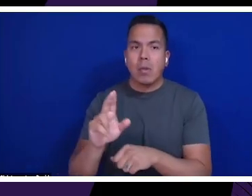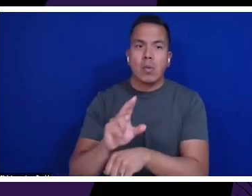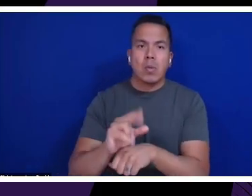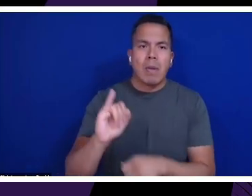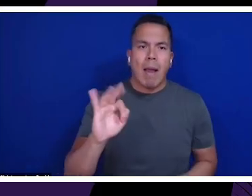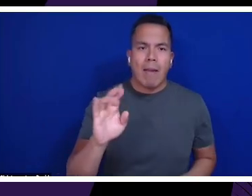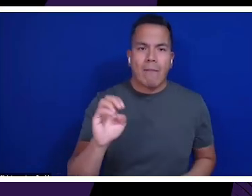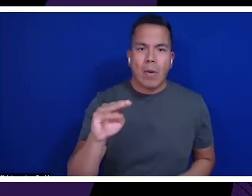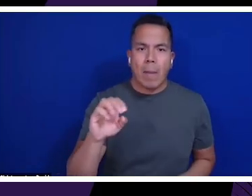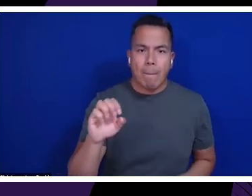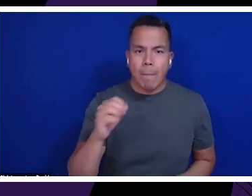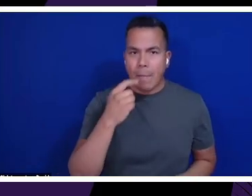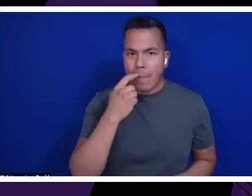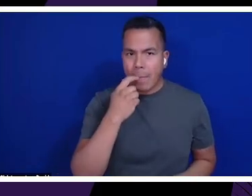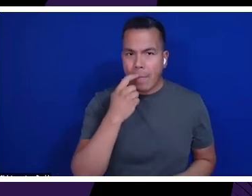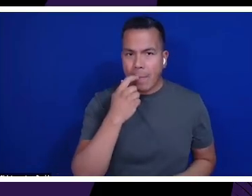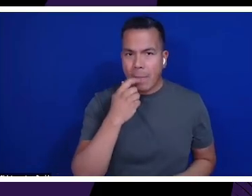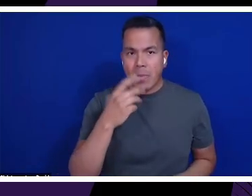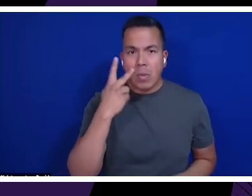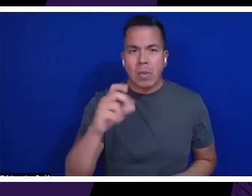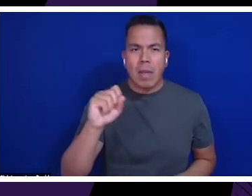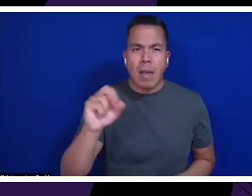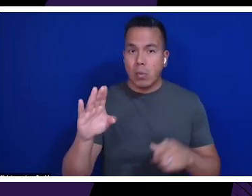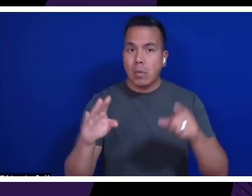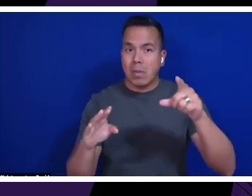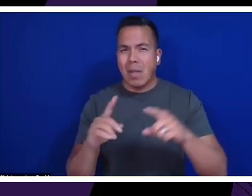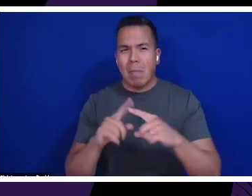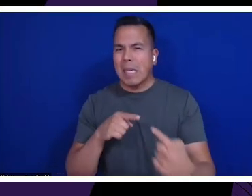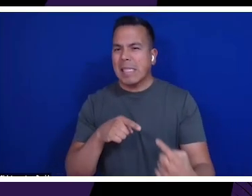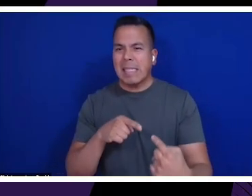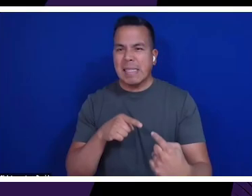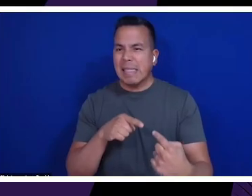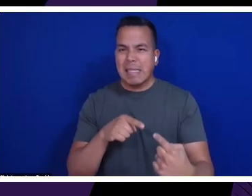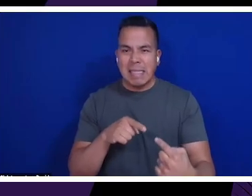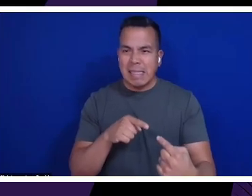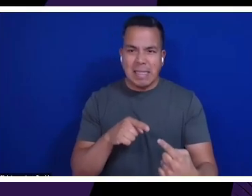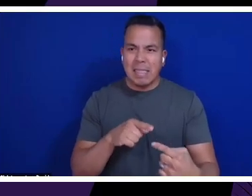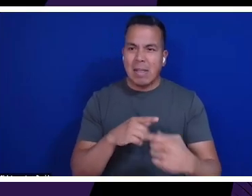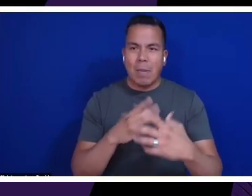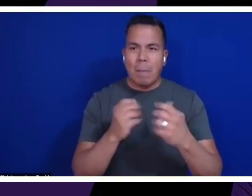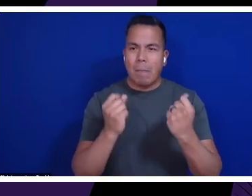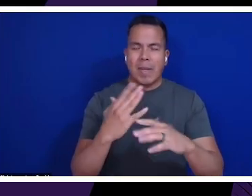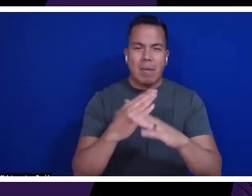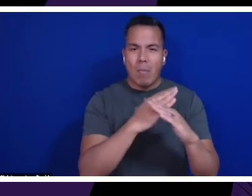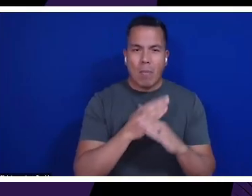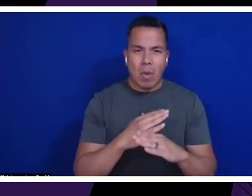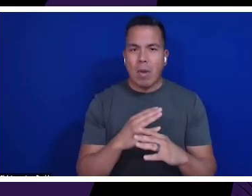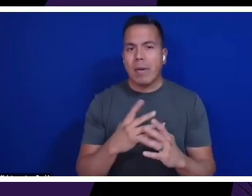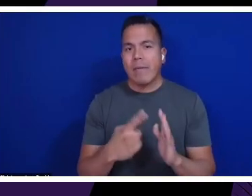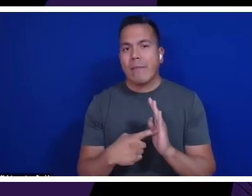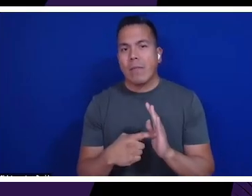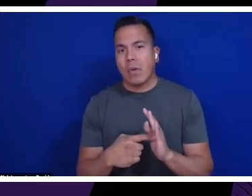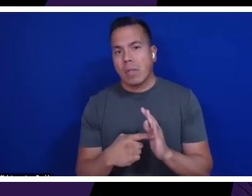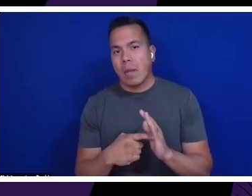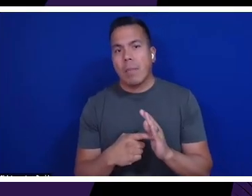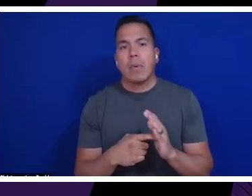wanted to use the SERdoc attribute. It's an iframe attribute. I had a lot of roadblocks working with that. For example, browser do not